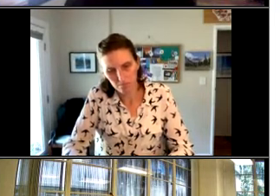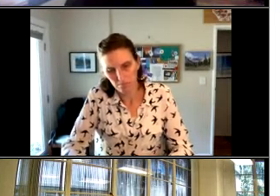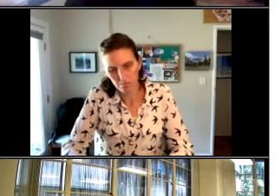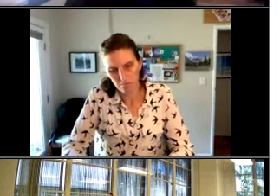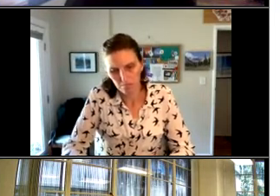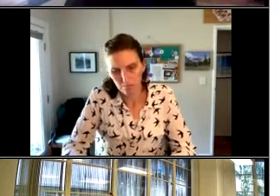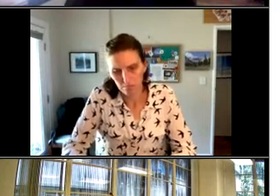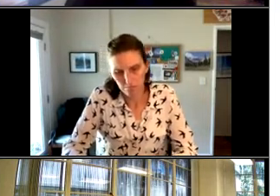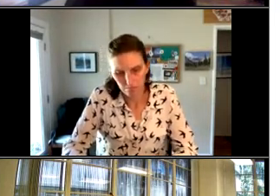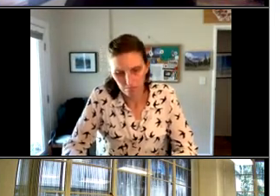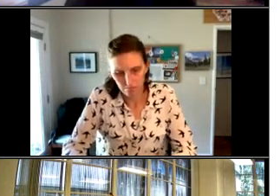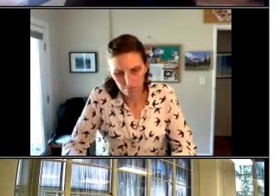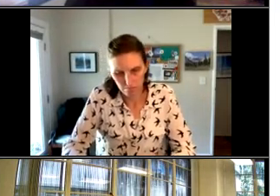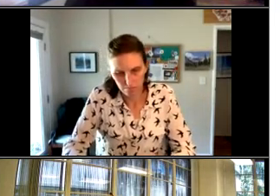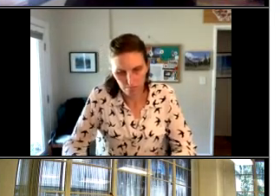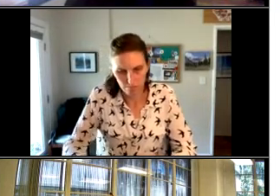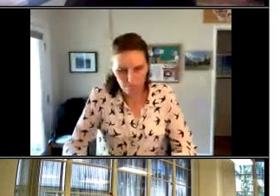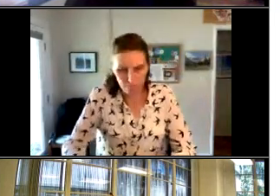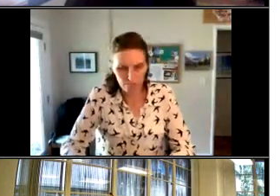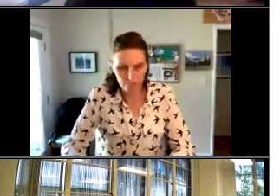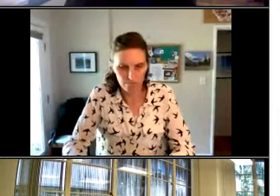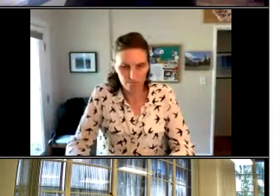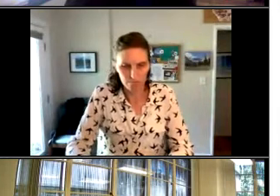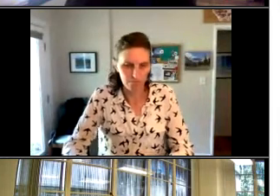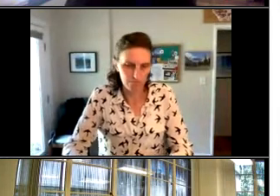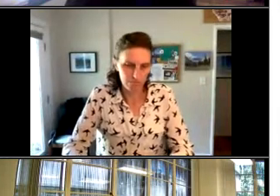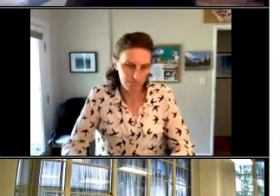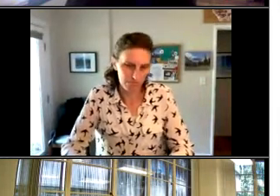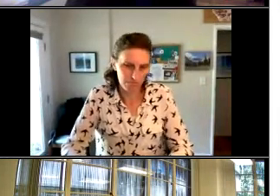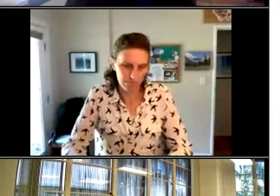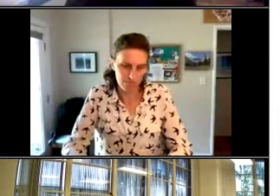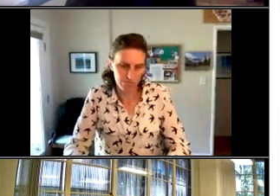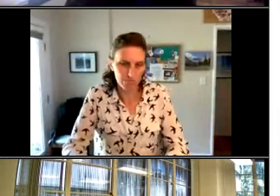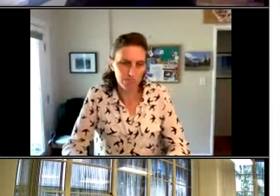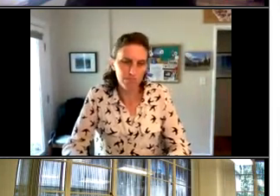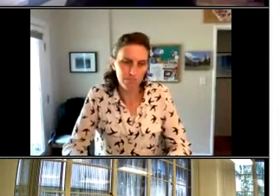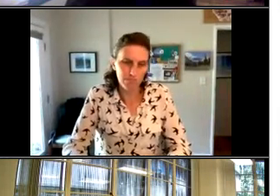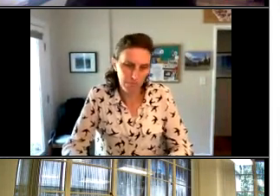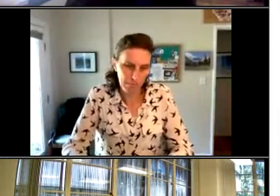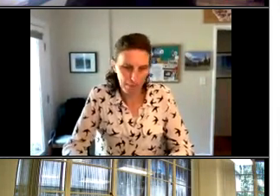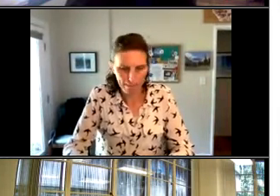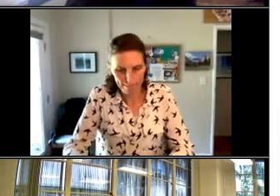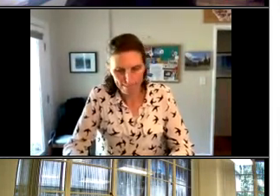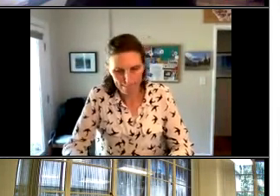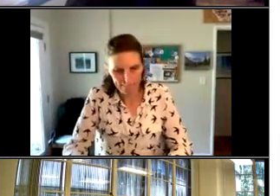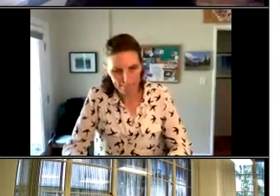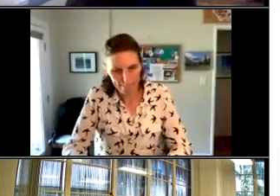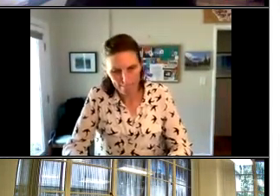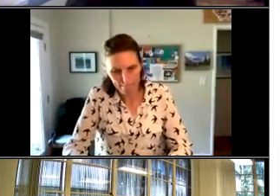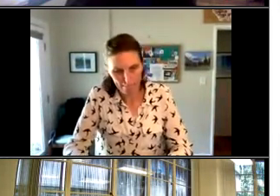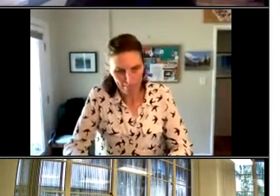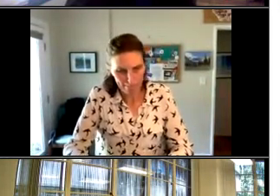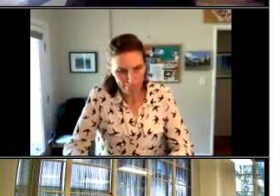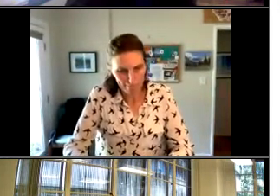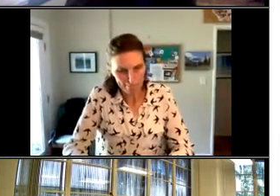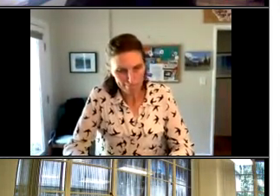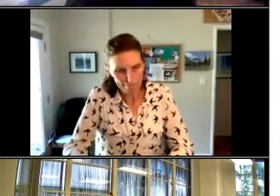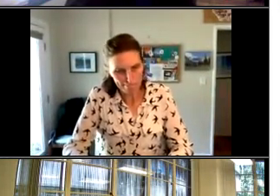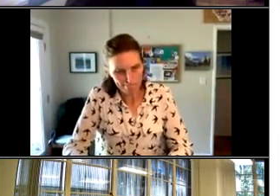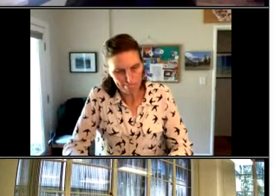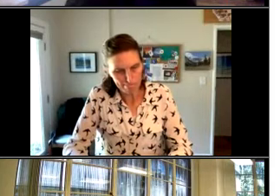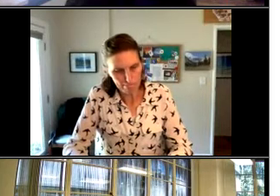the rest of the administration, and we're statutorily required to advise the legislature each year. So, I think there's a